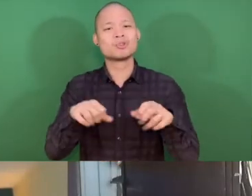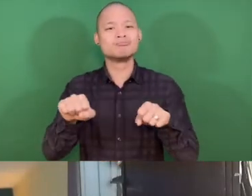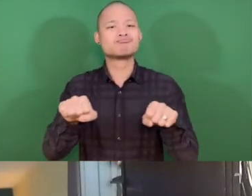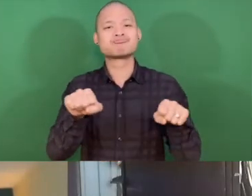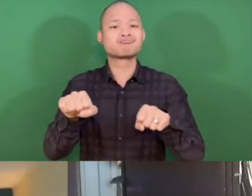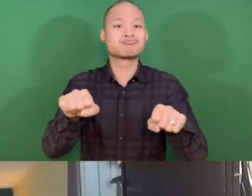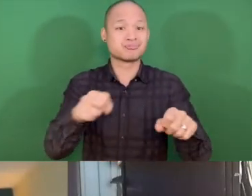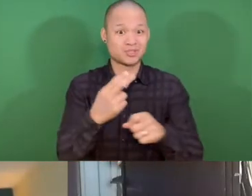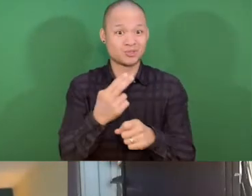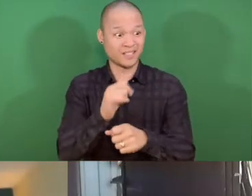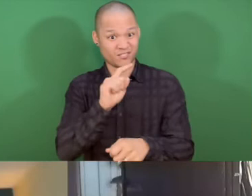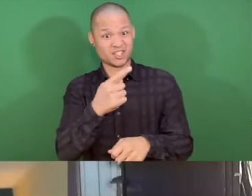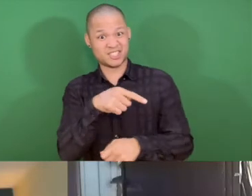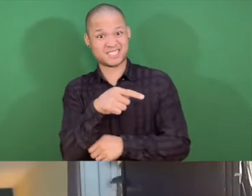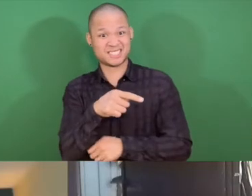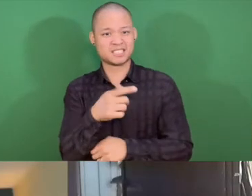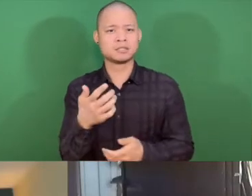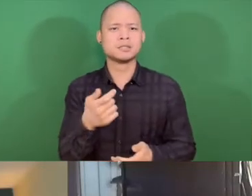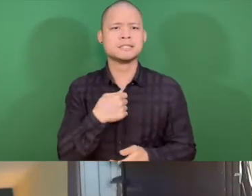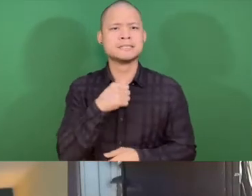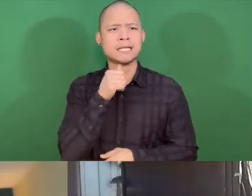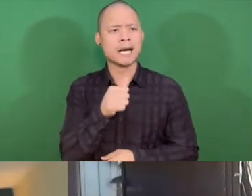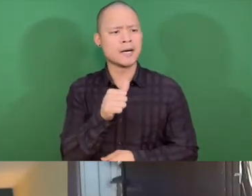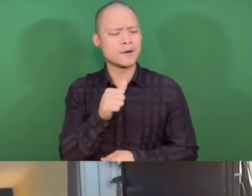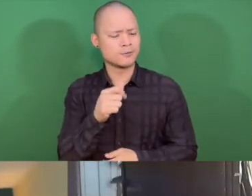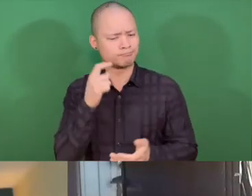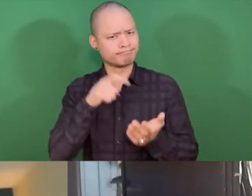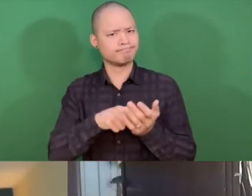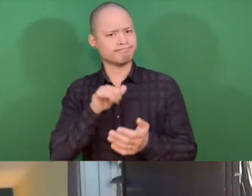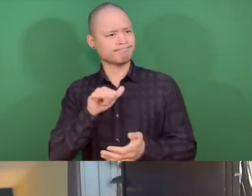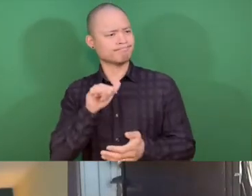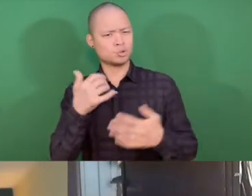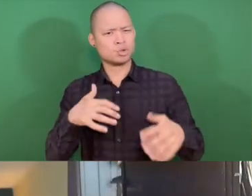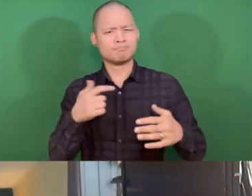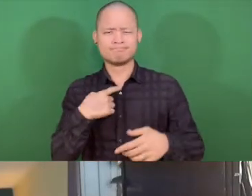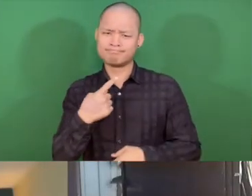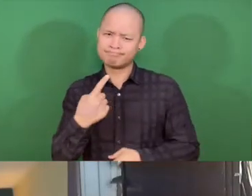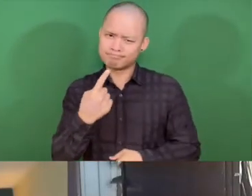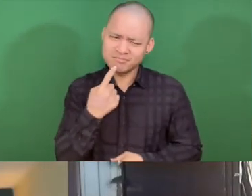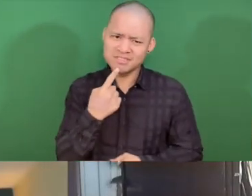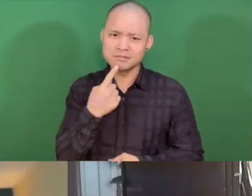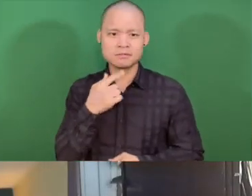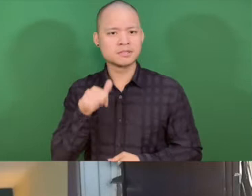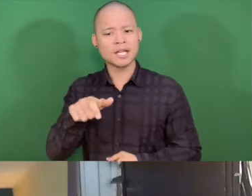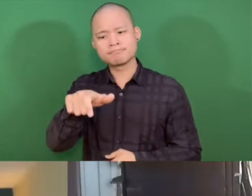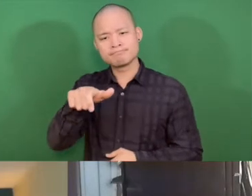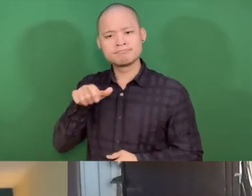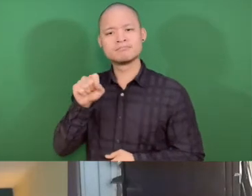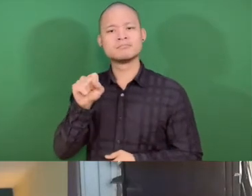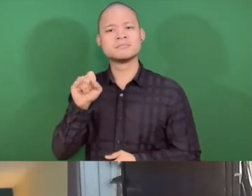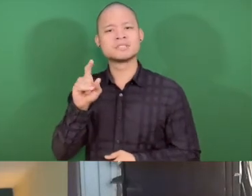I hadn't acknowledged how much I missed being on the sidewalk and how important that is